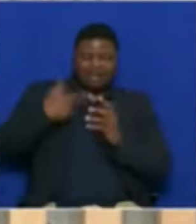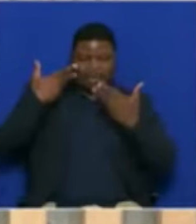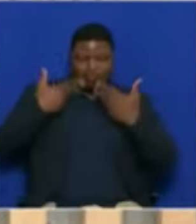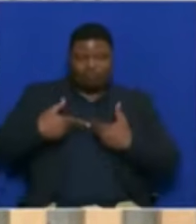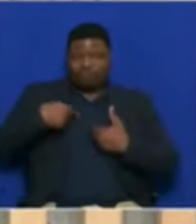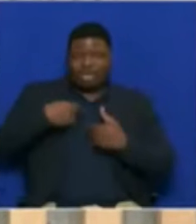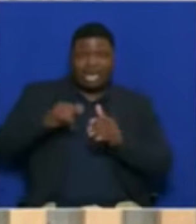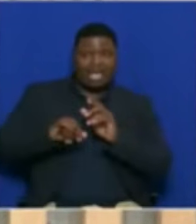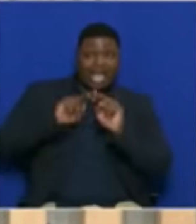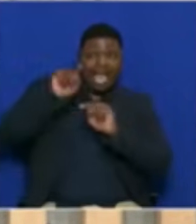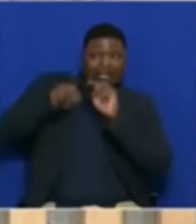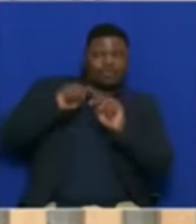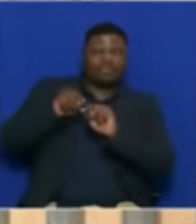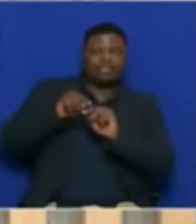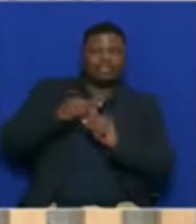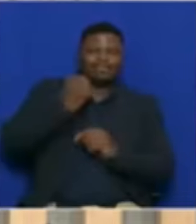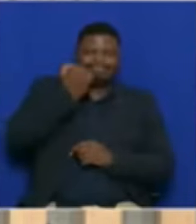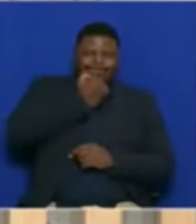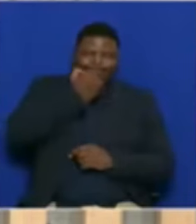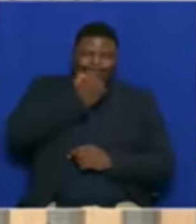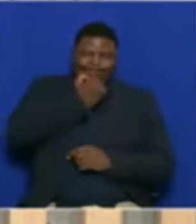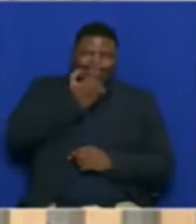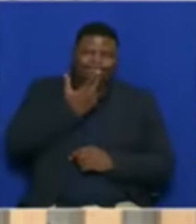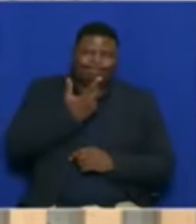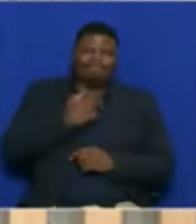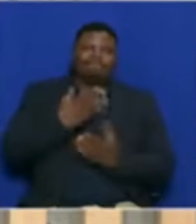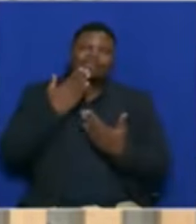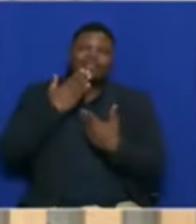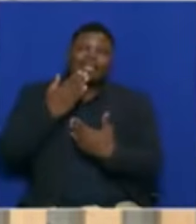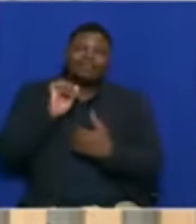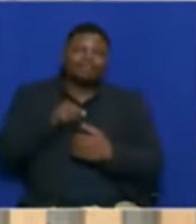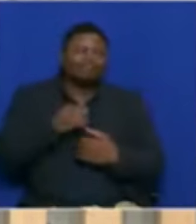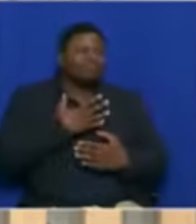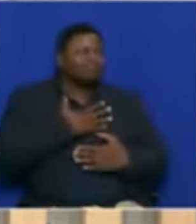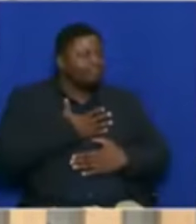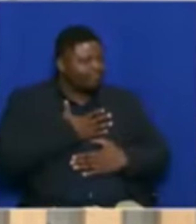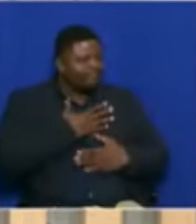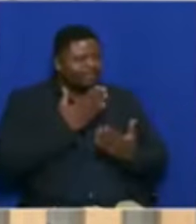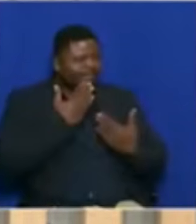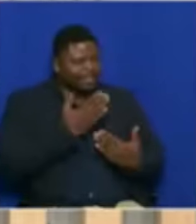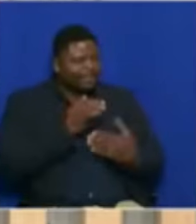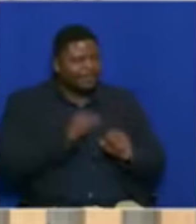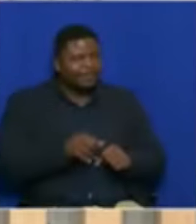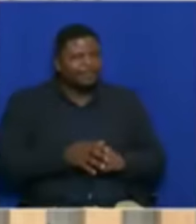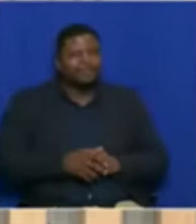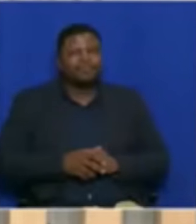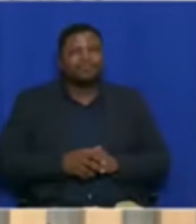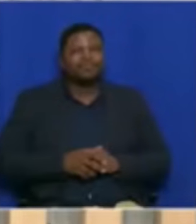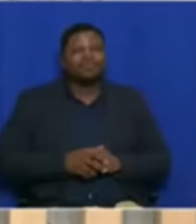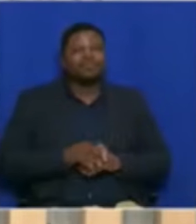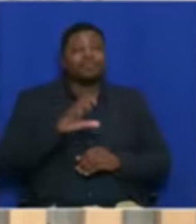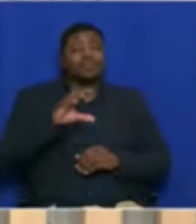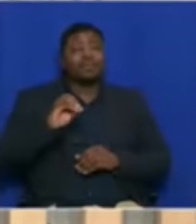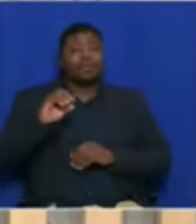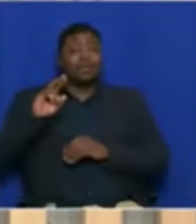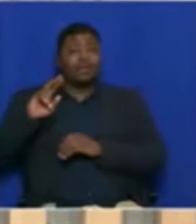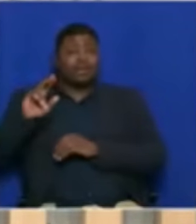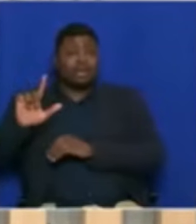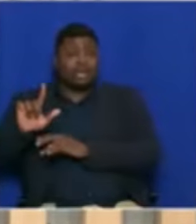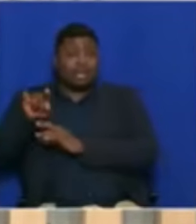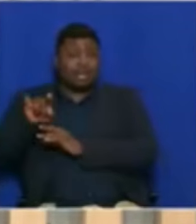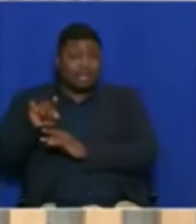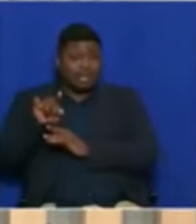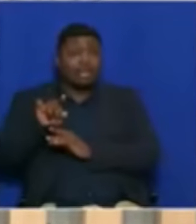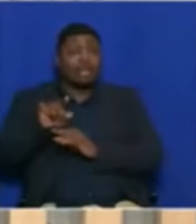you. Thank you and appreciate it, Council. Colonel, these documents we were looking at, the subpoenas with